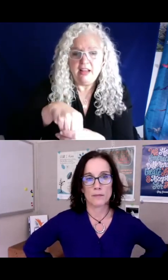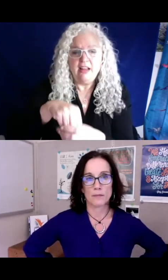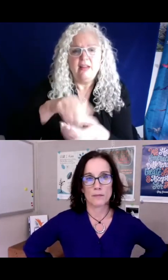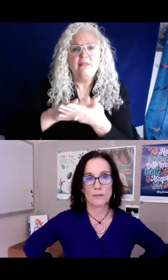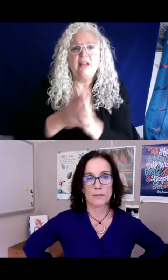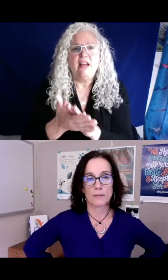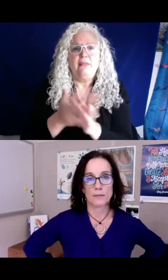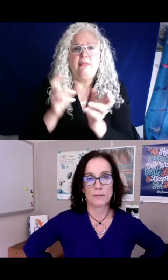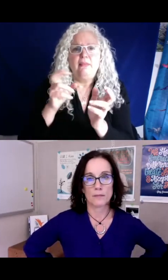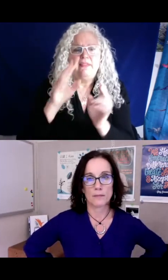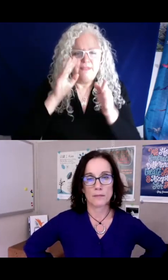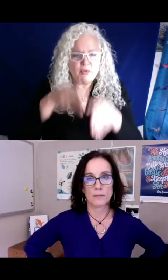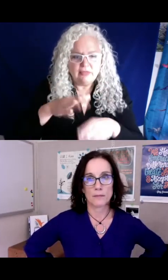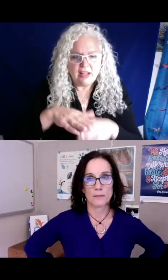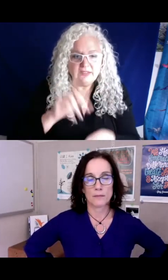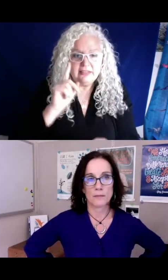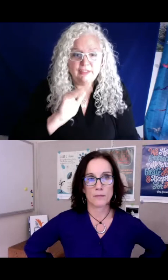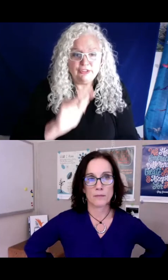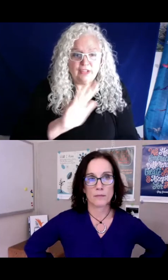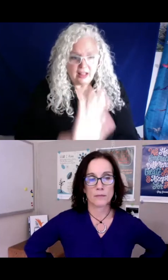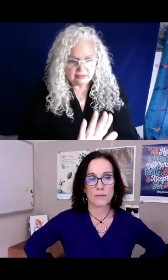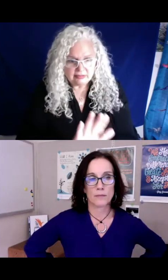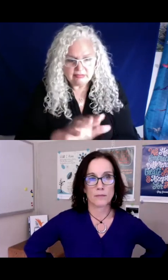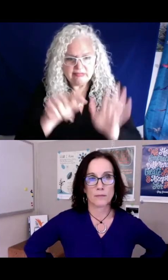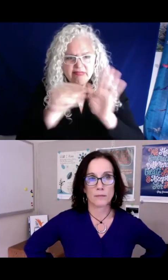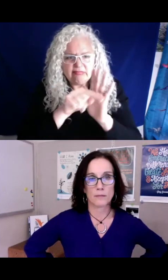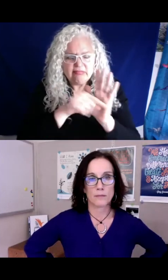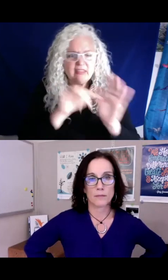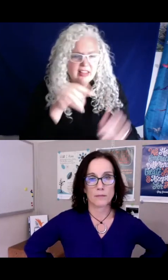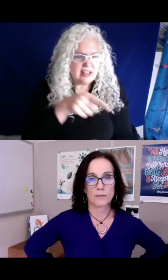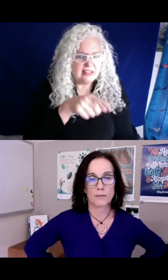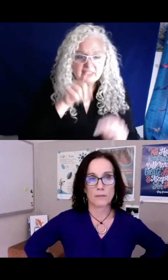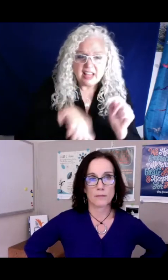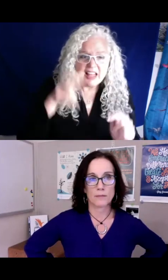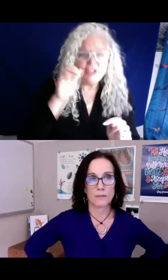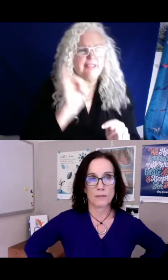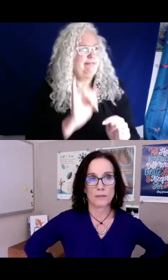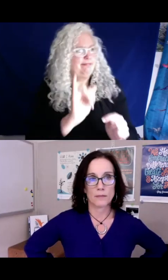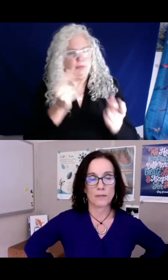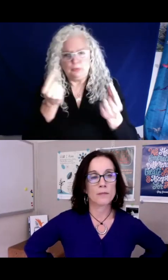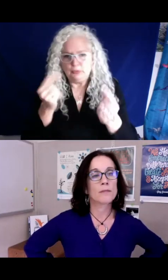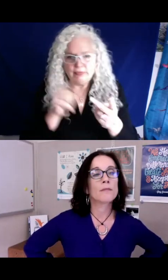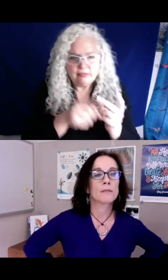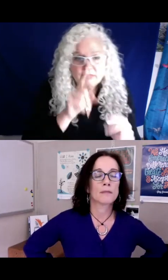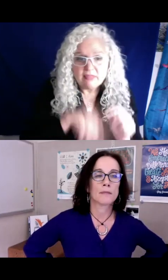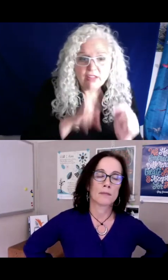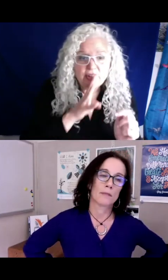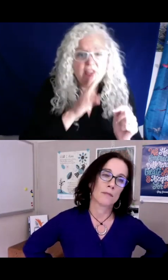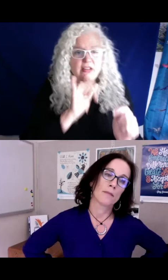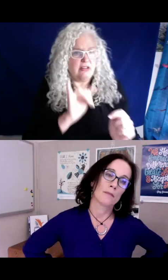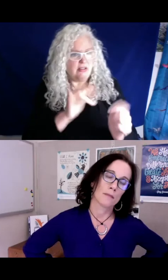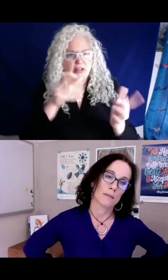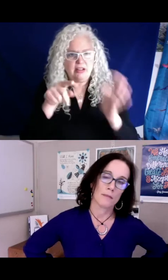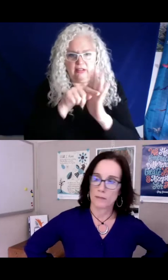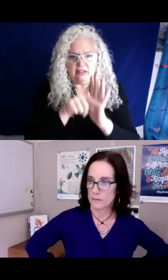It's separate, because if they are included in that group, it's focused on deficits. Oh, your child